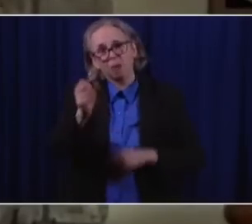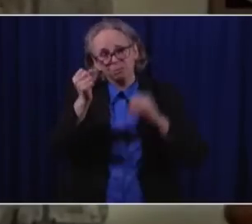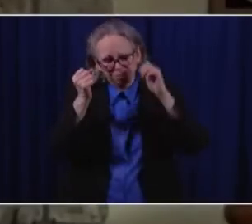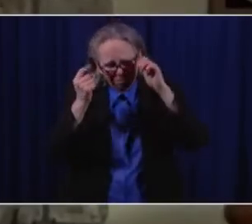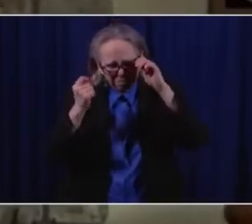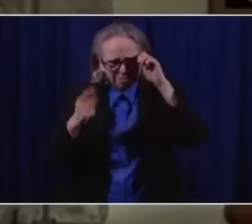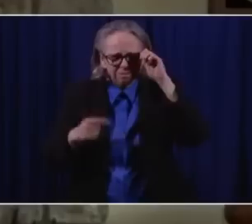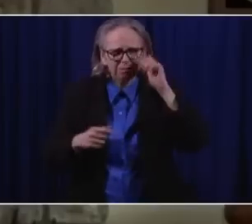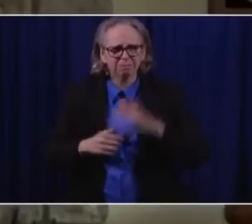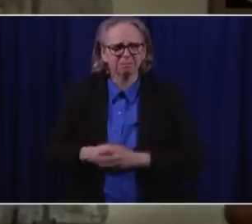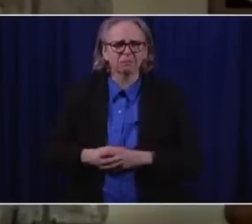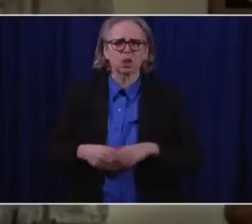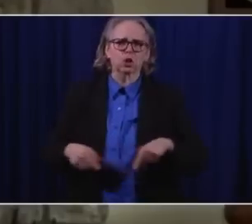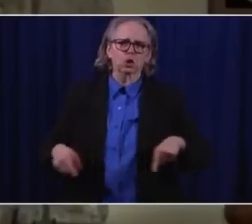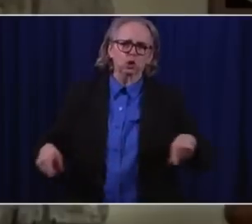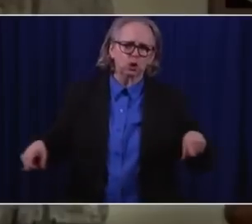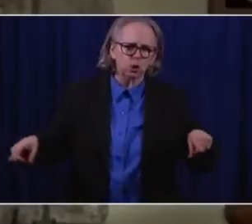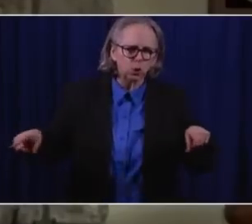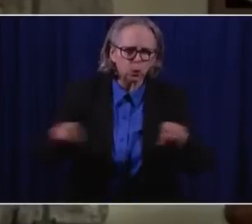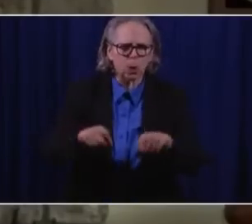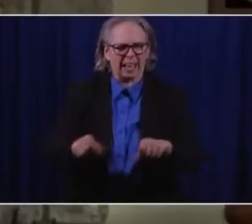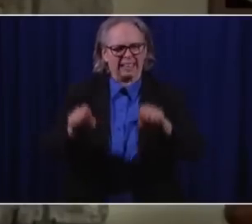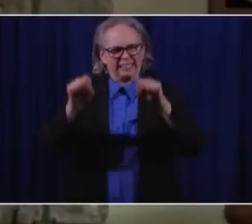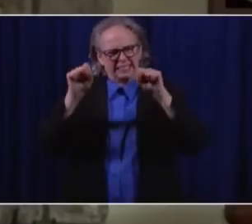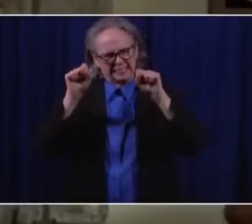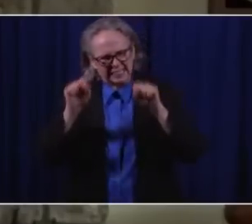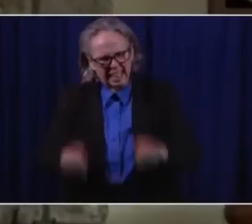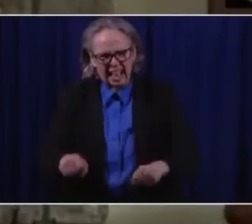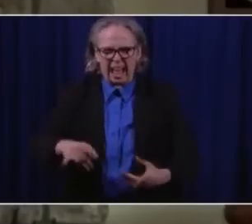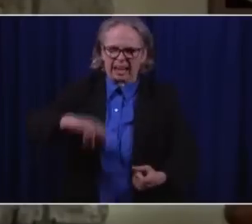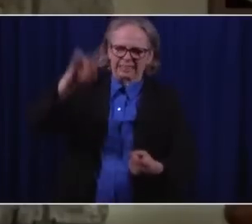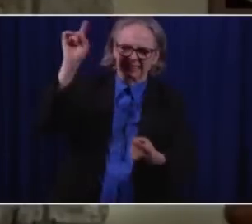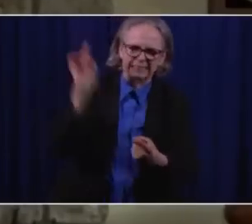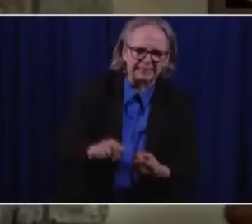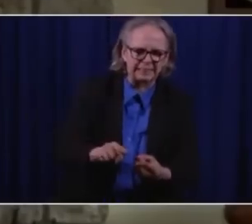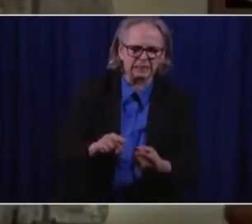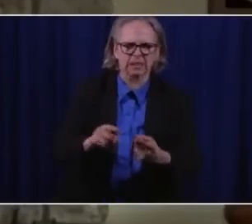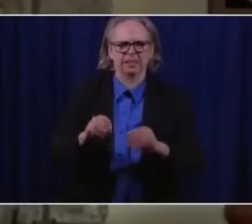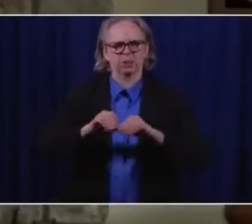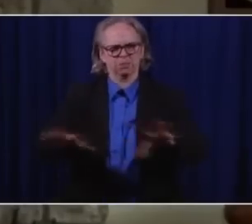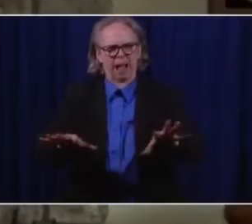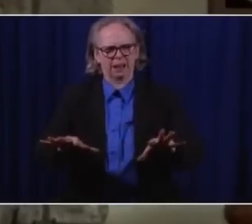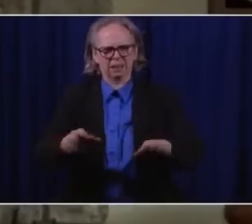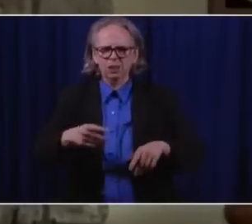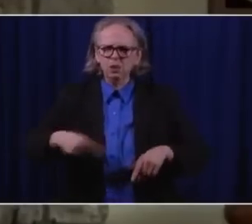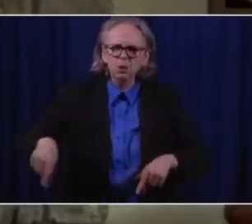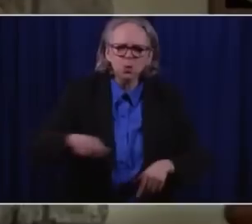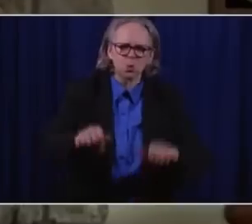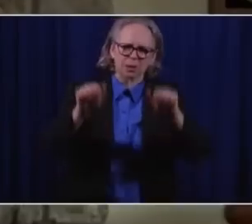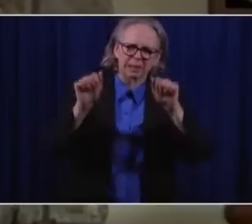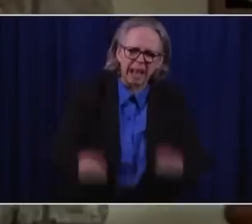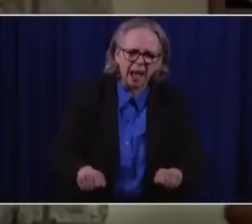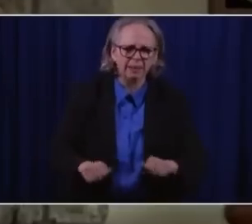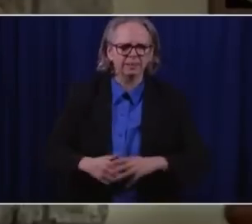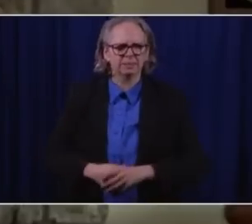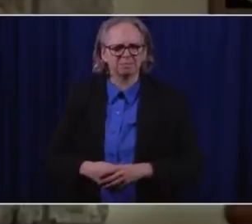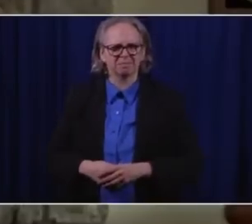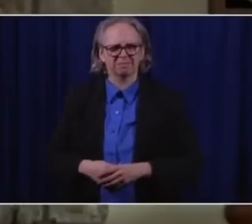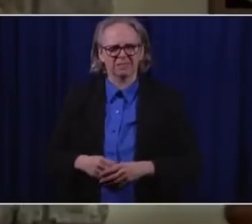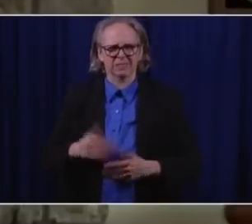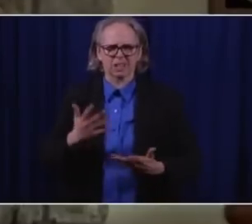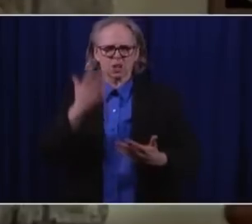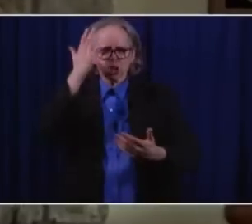it within their power now to dramatically slow this down. And that's why we put emphasis on personal responsibility and people making